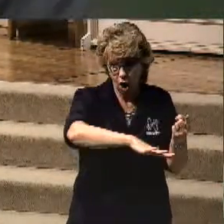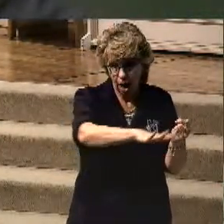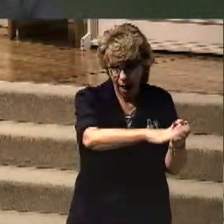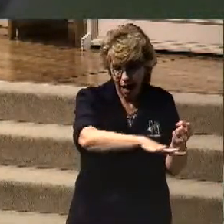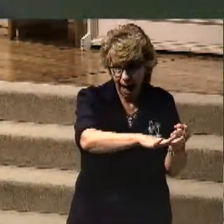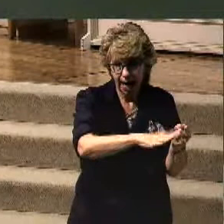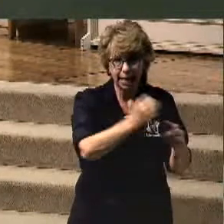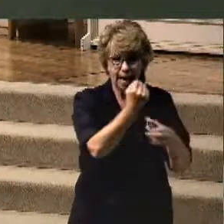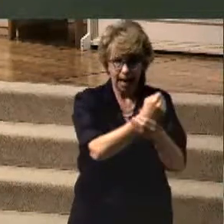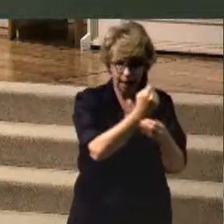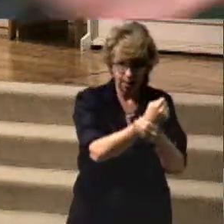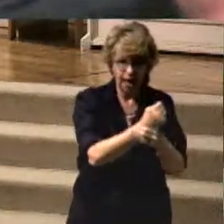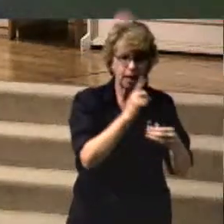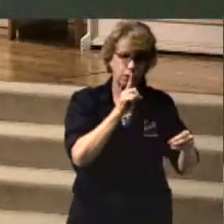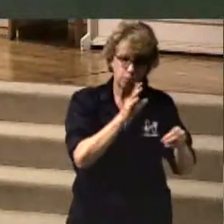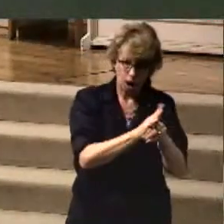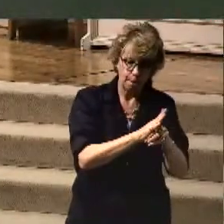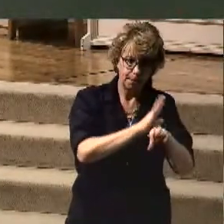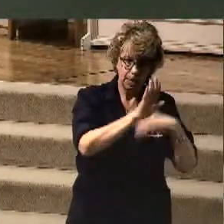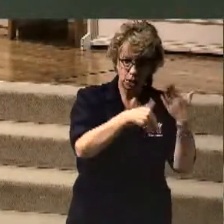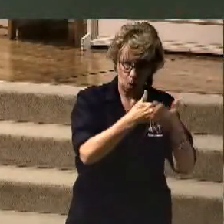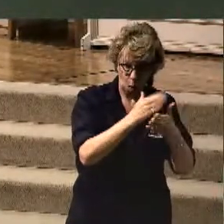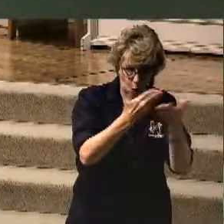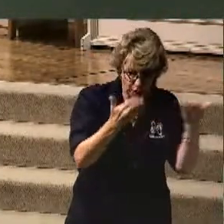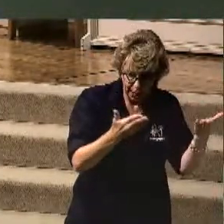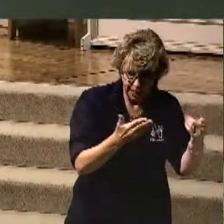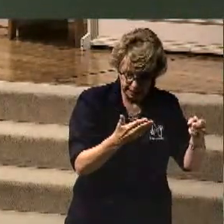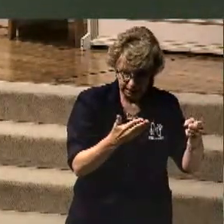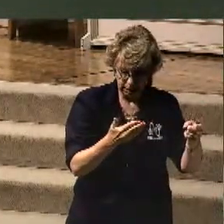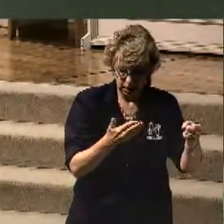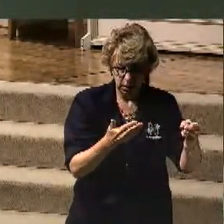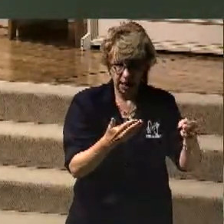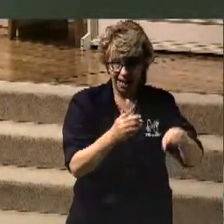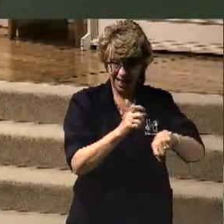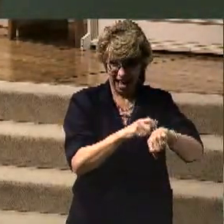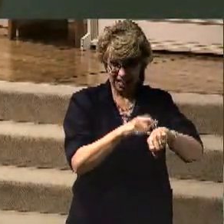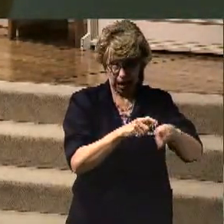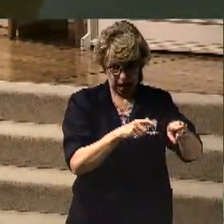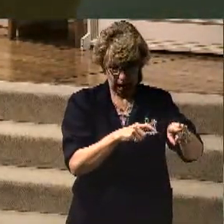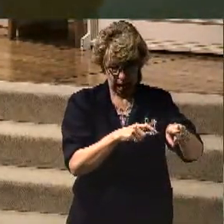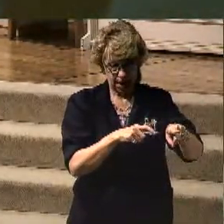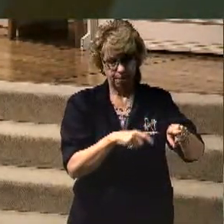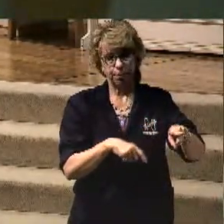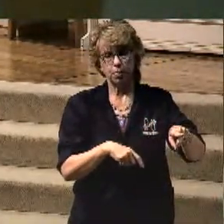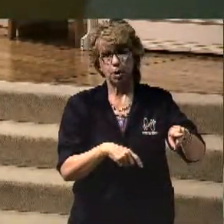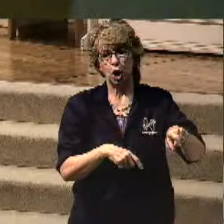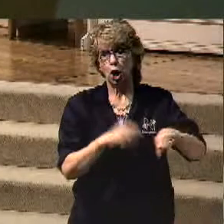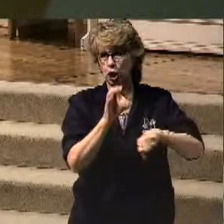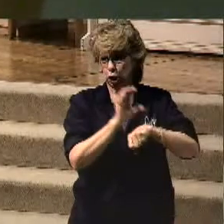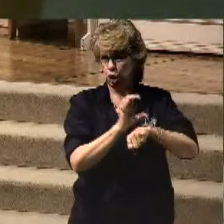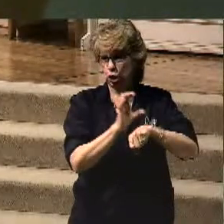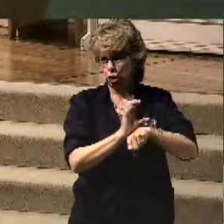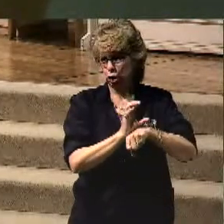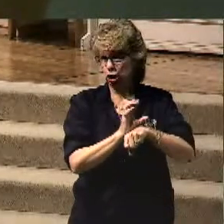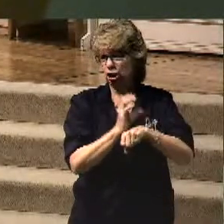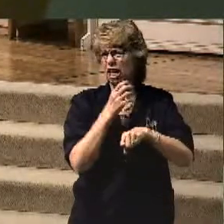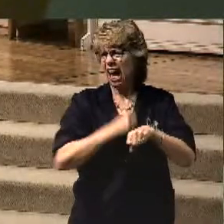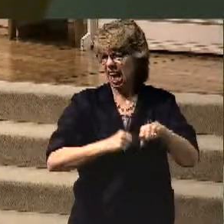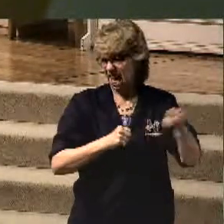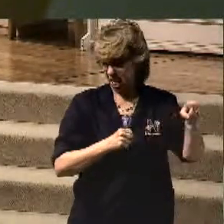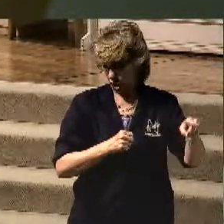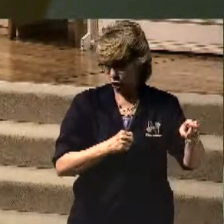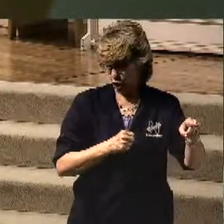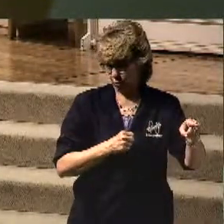Abrahamic covenant and all this stuff in this time period that we refer to as the church age,